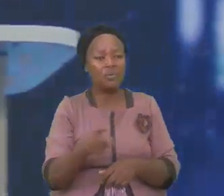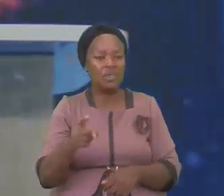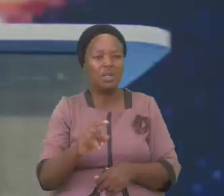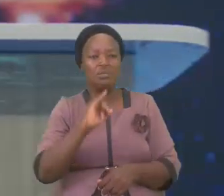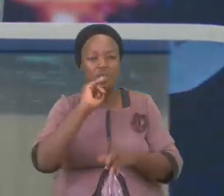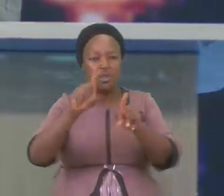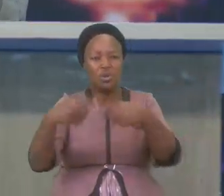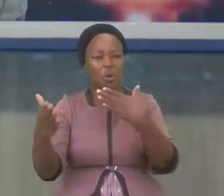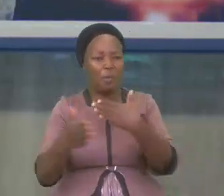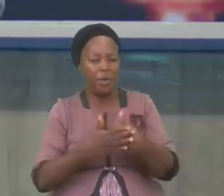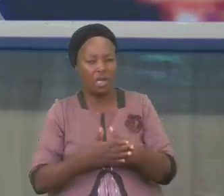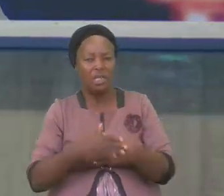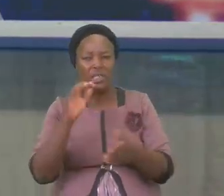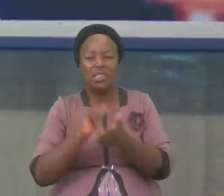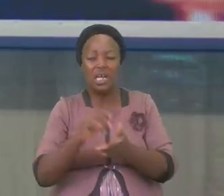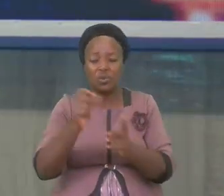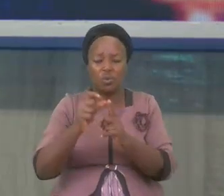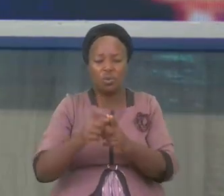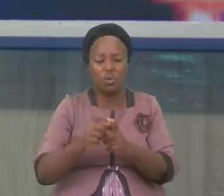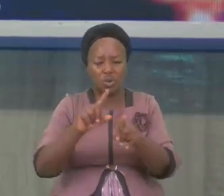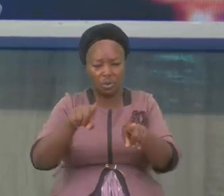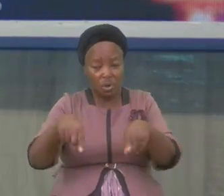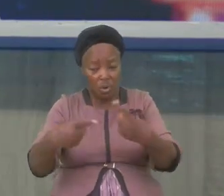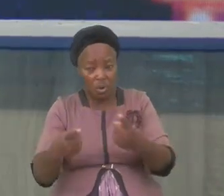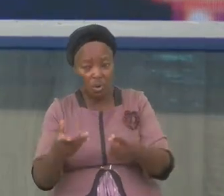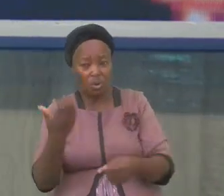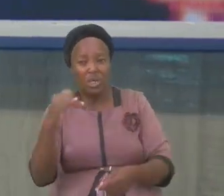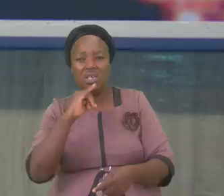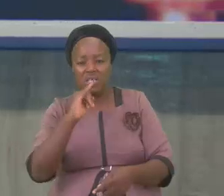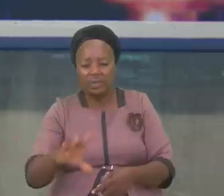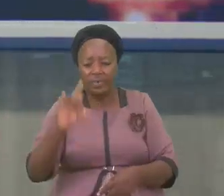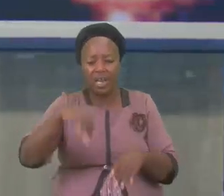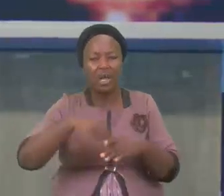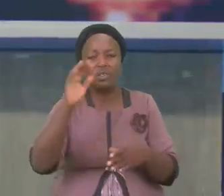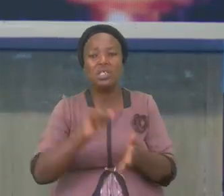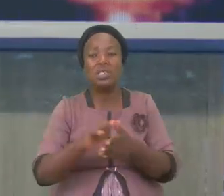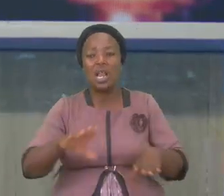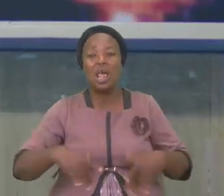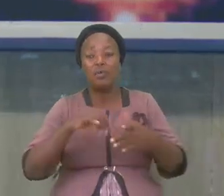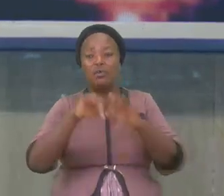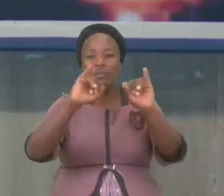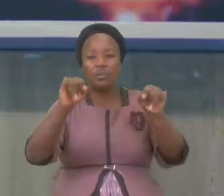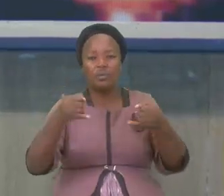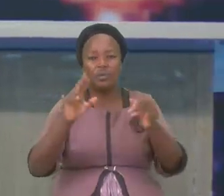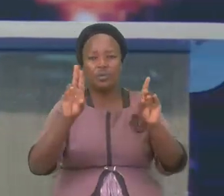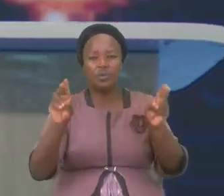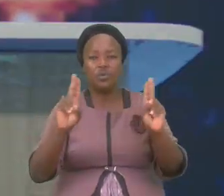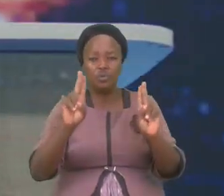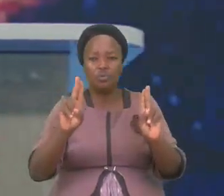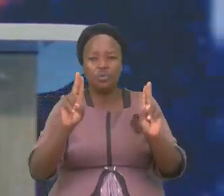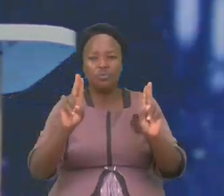And he said, everyone. Virtually everyone. It's like almost everyone except